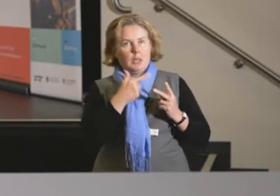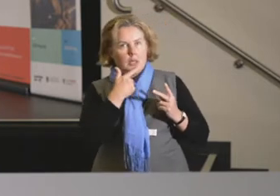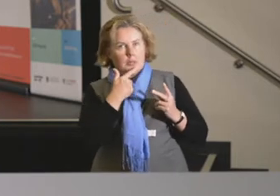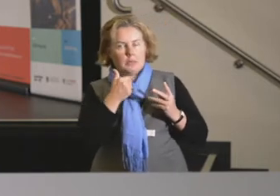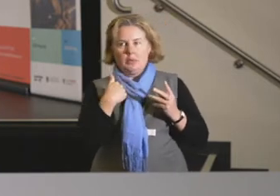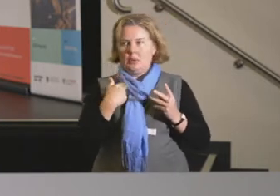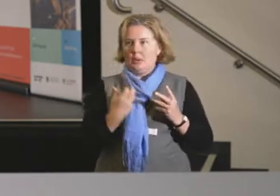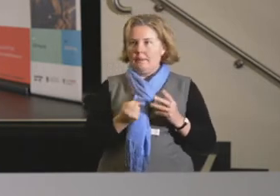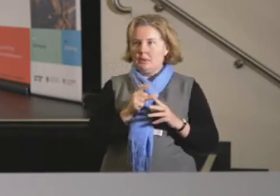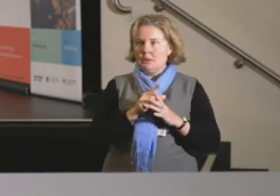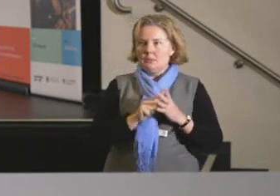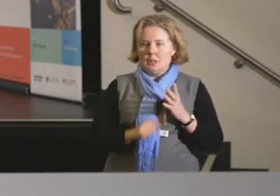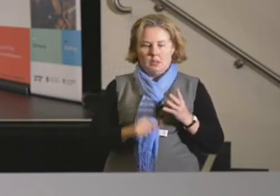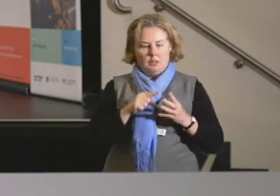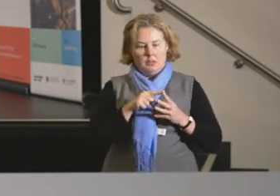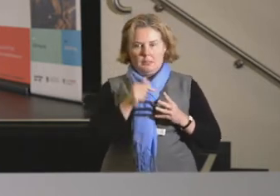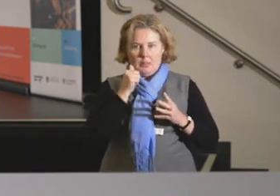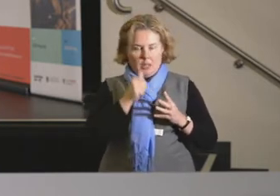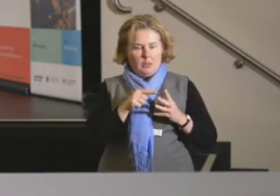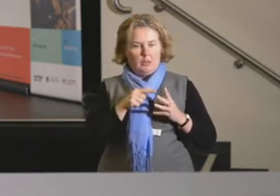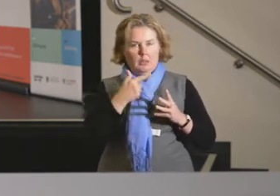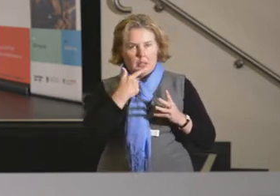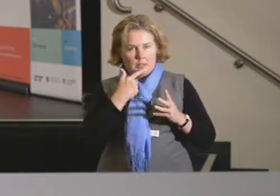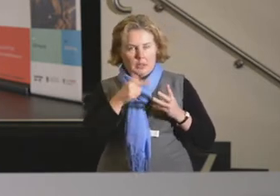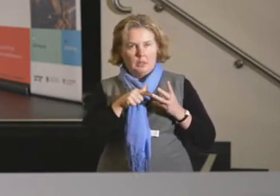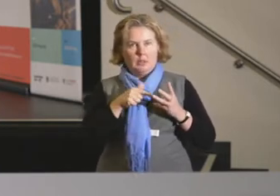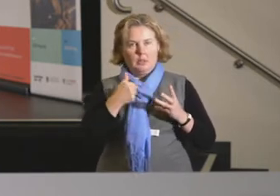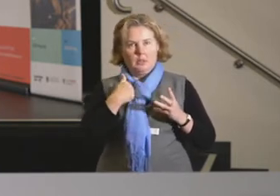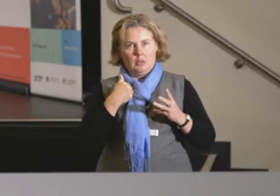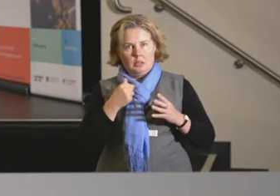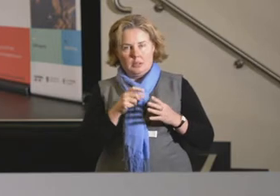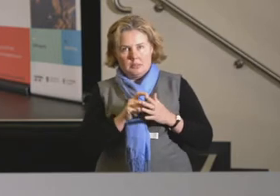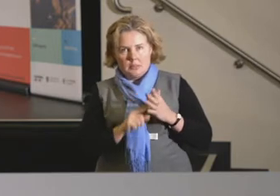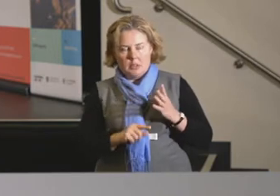black and I'm a lesbian, and I come from a working class background, and I'm albino,